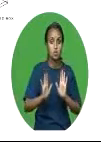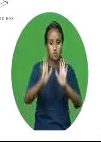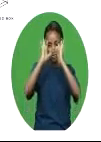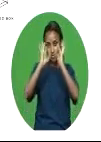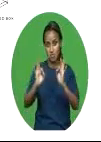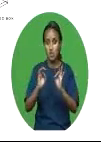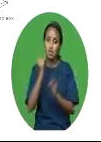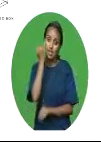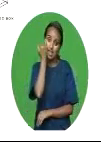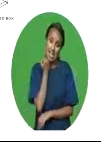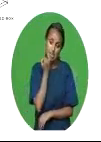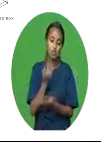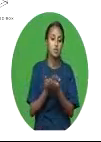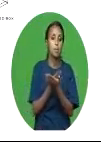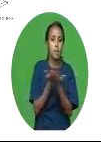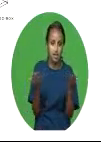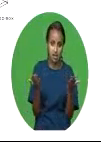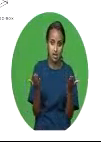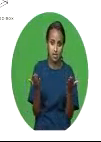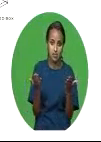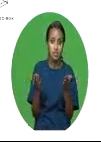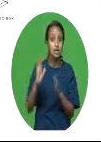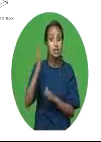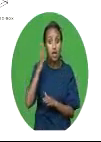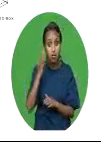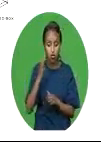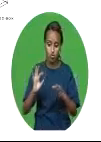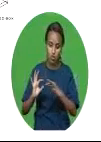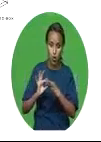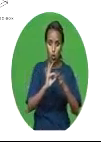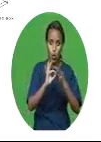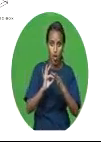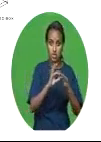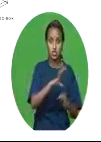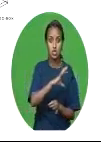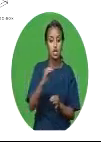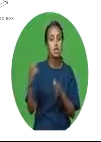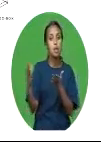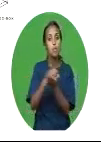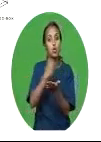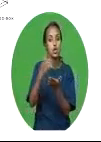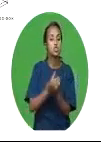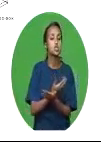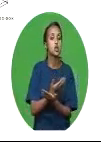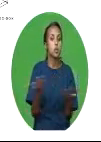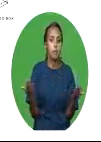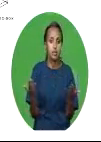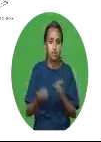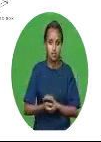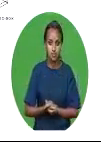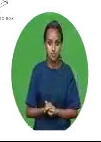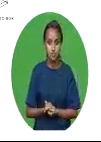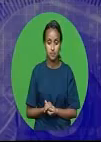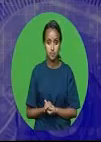the thickness of the material, the type of connection, and production equipment.